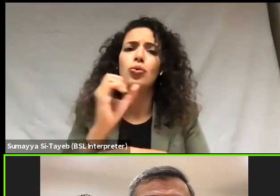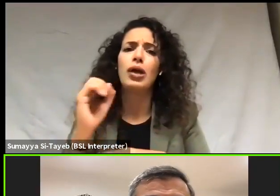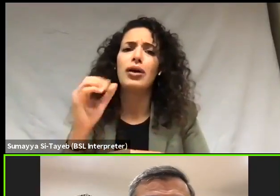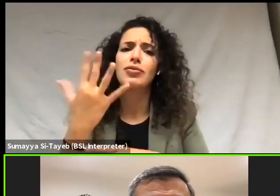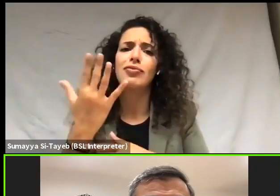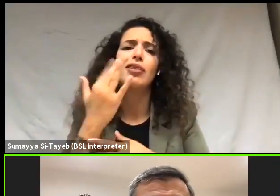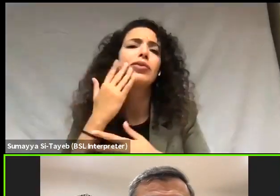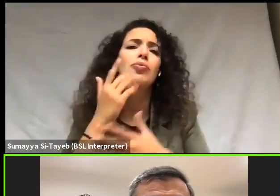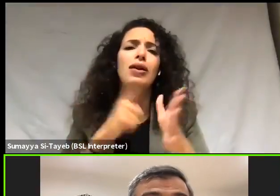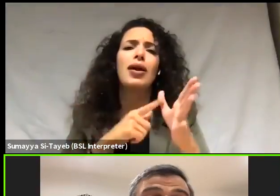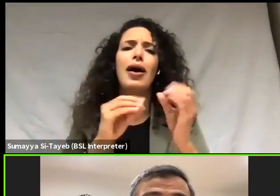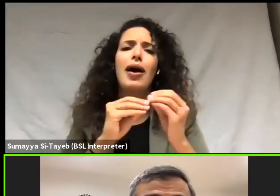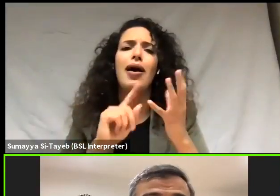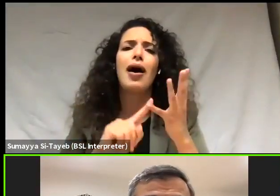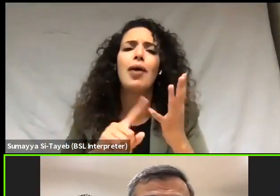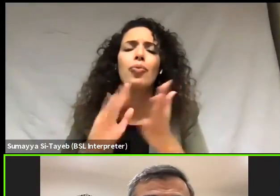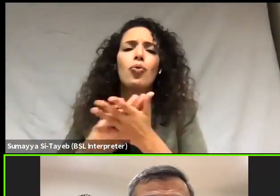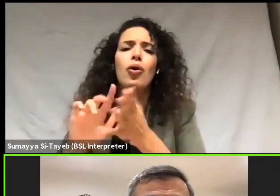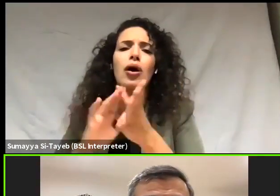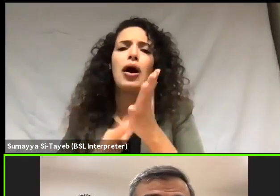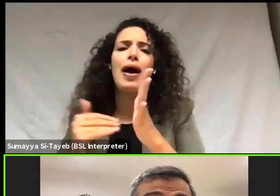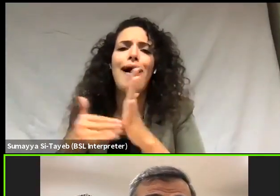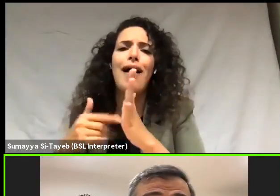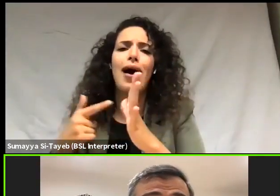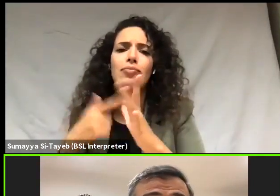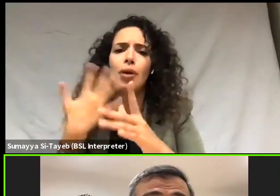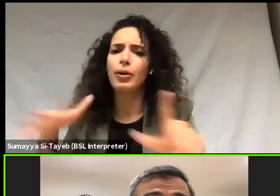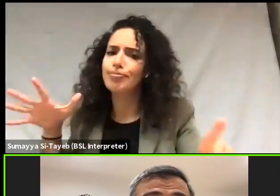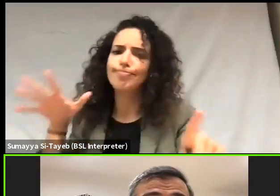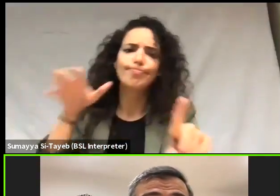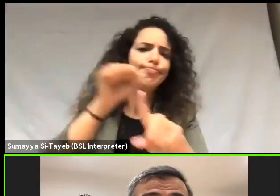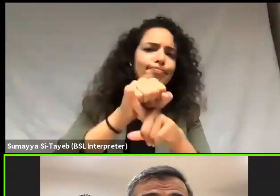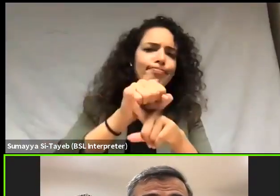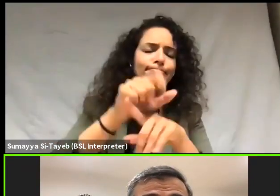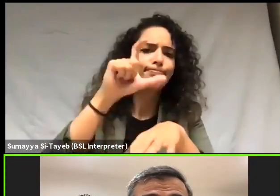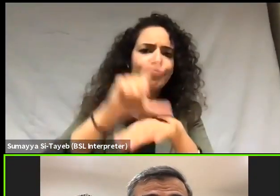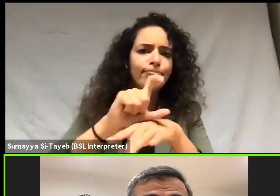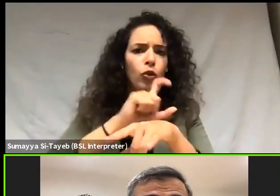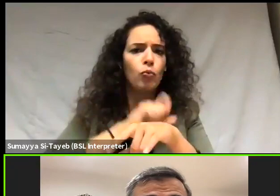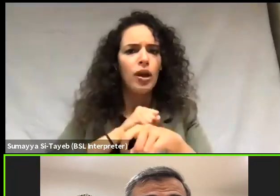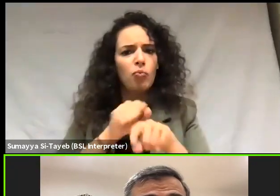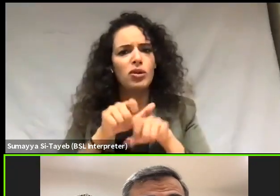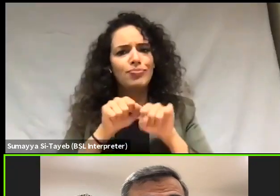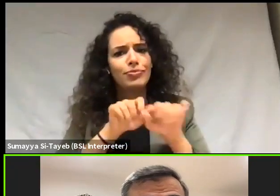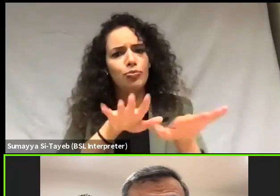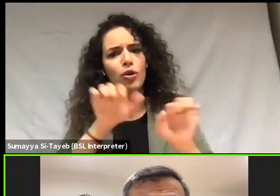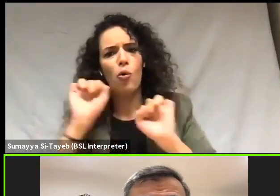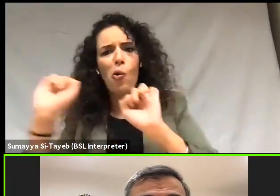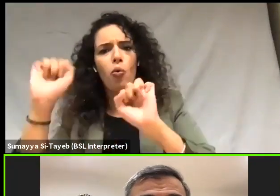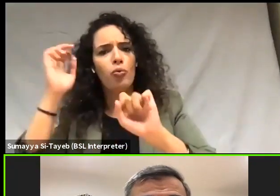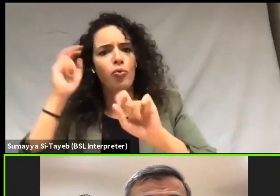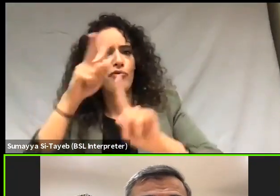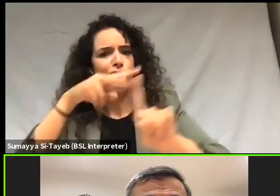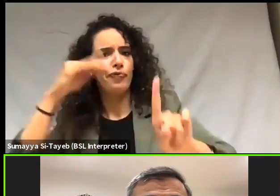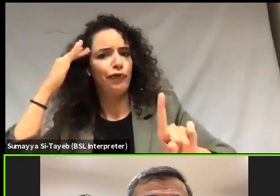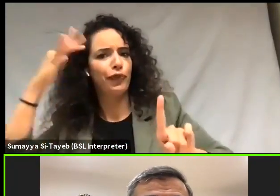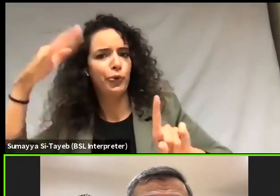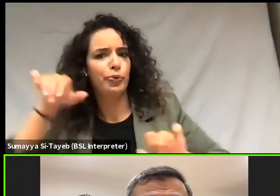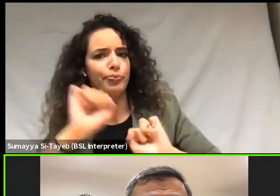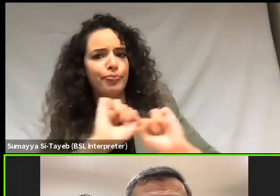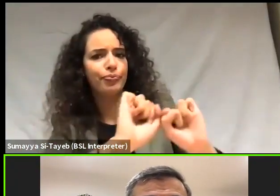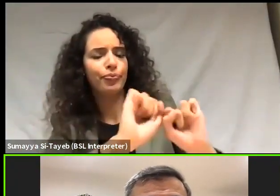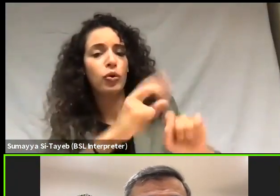his supporters hijacked the mosque and for their own agenda. And in 2005,